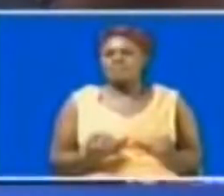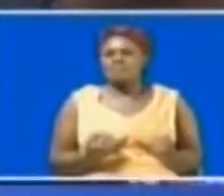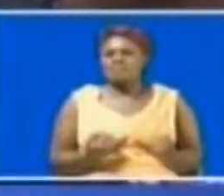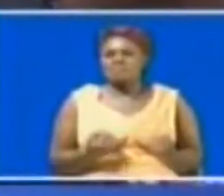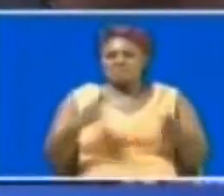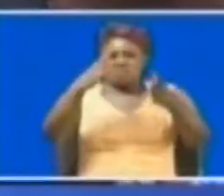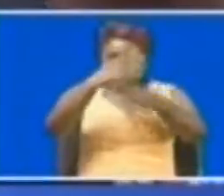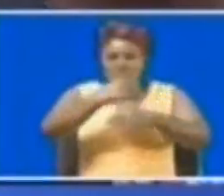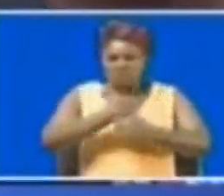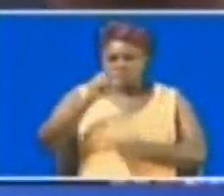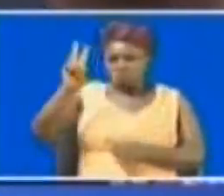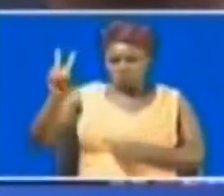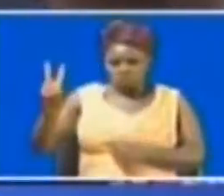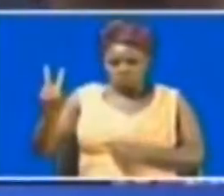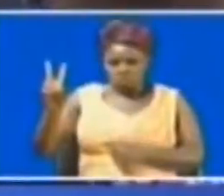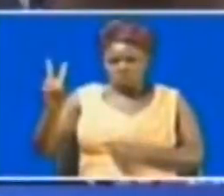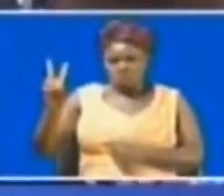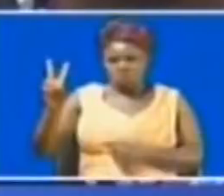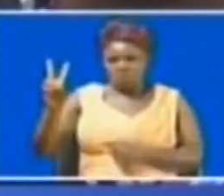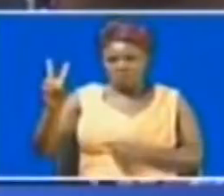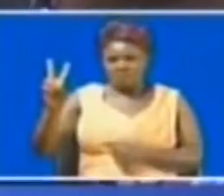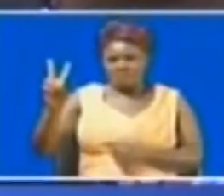multiple hauliers and